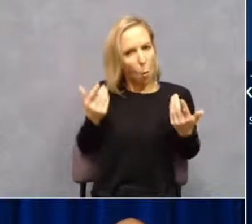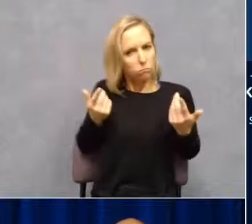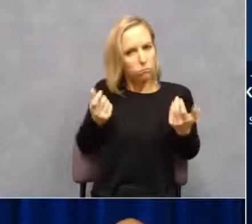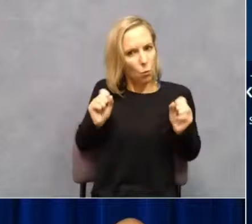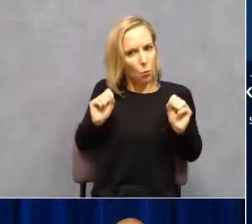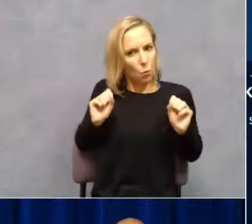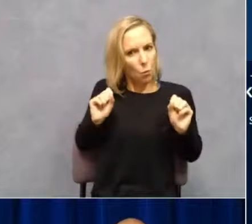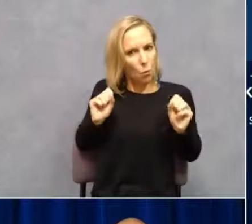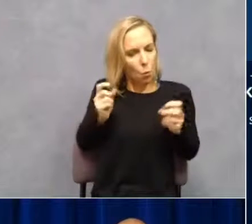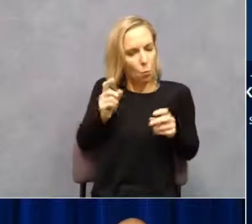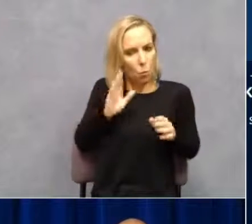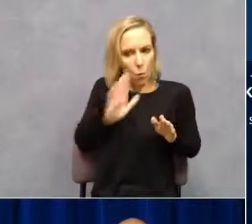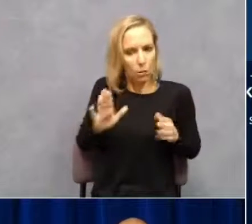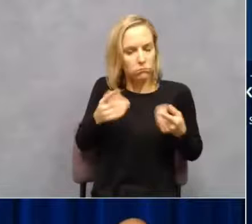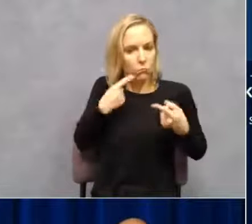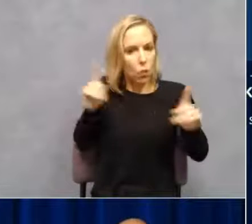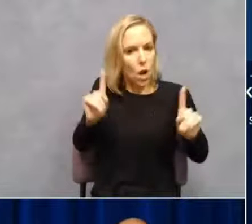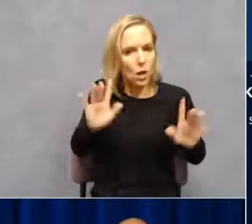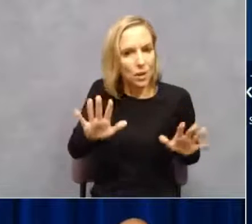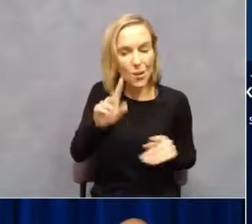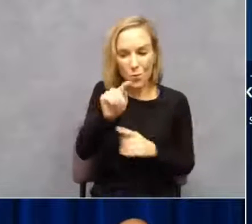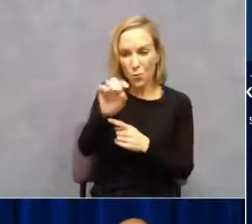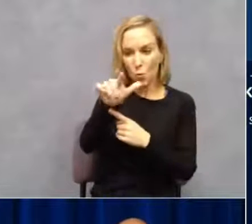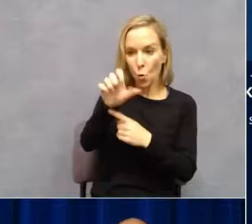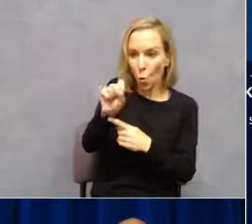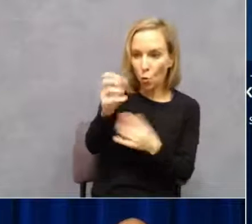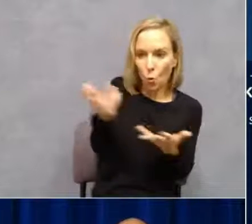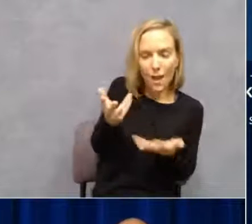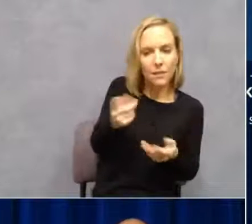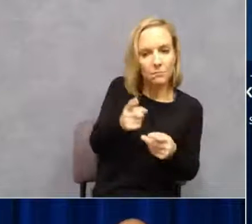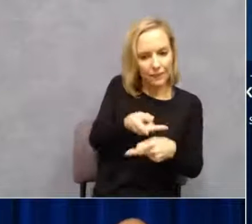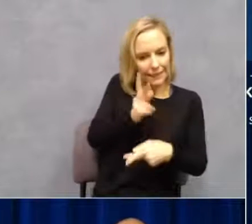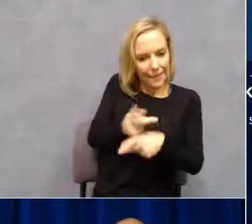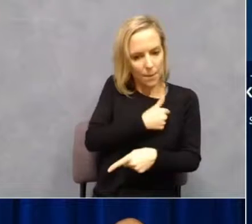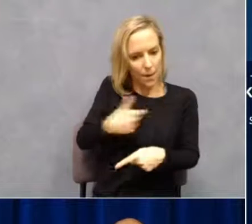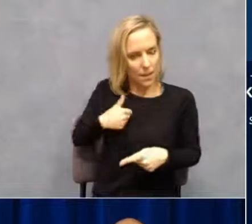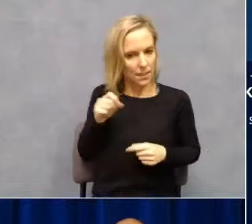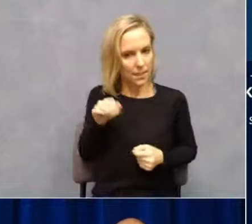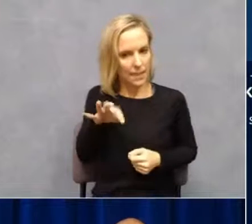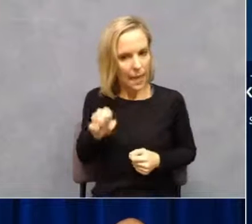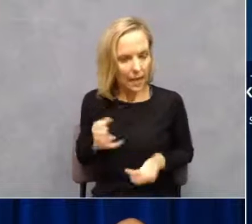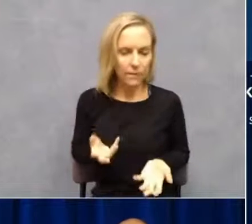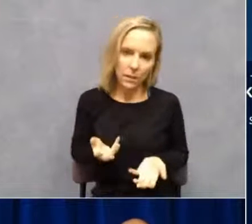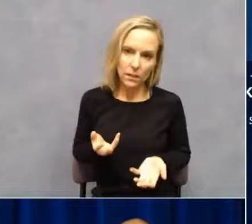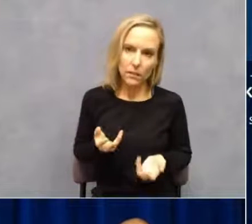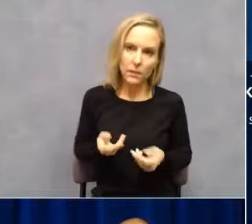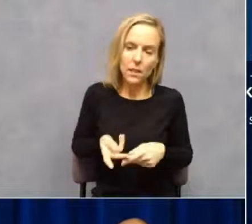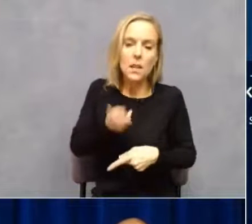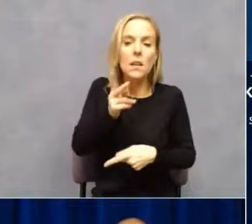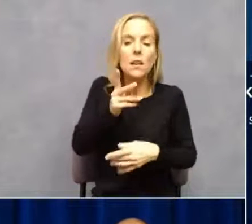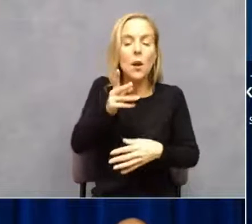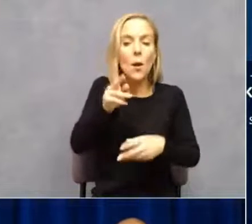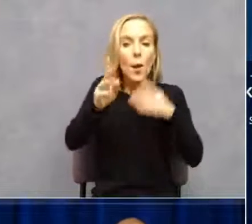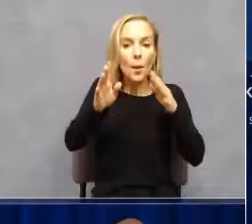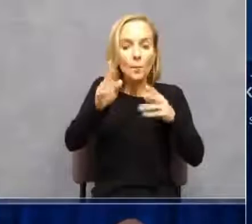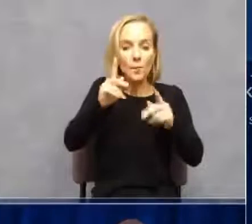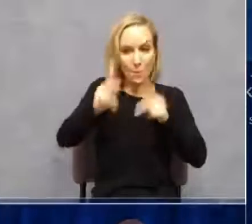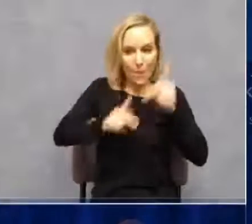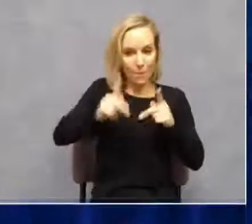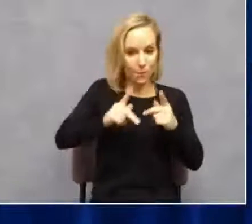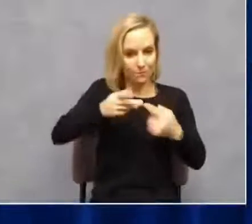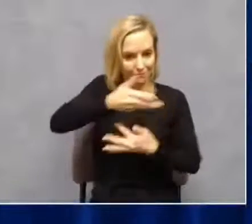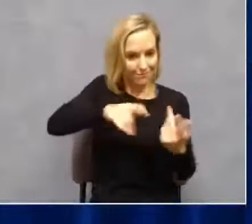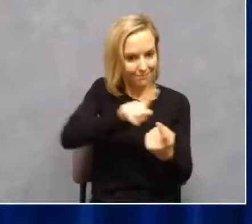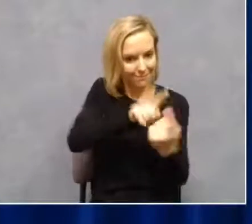have now, as frustrating as they are the ones that help keep us safe. It's keep people away from each other. We say 6 feet or more.